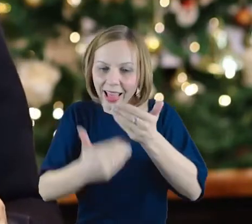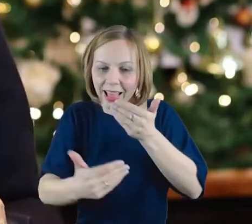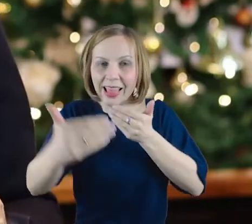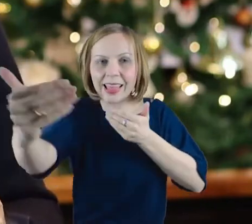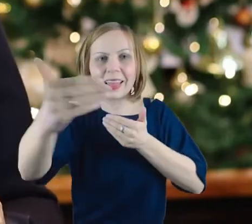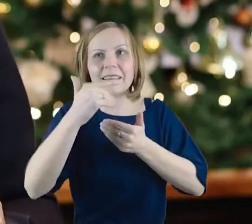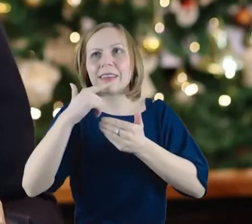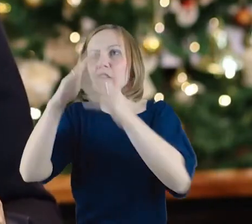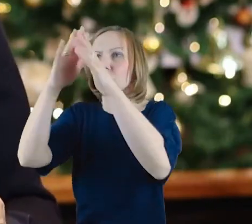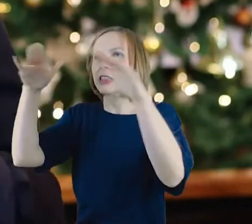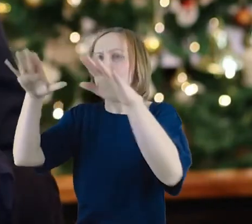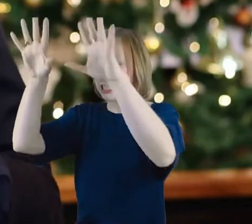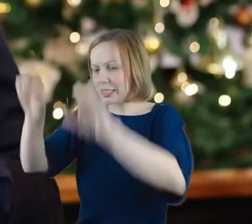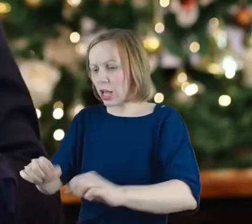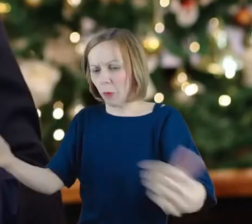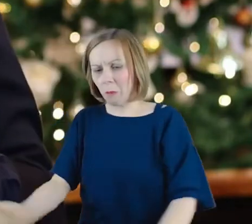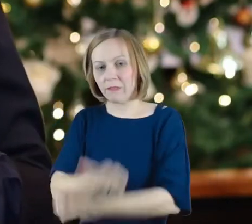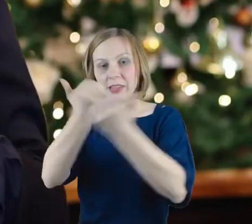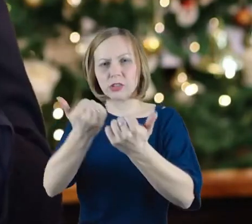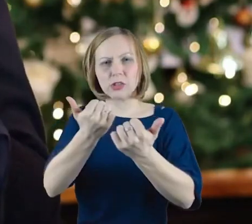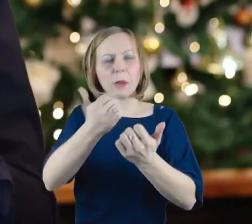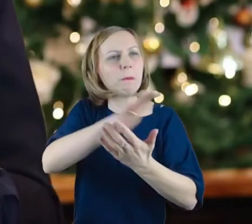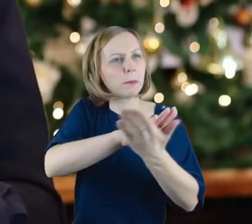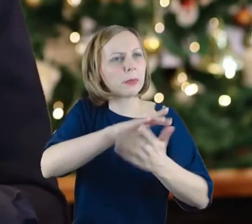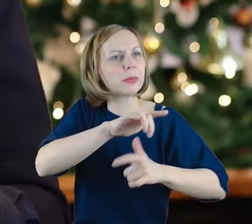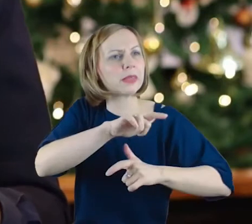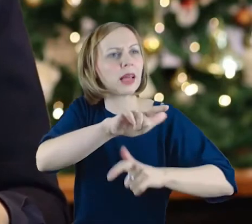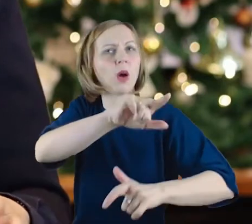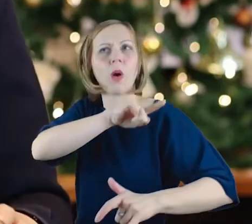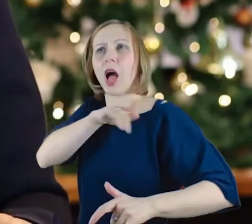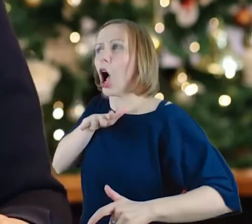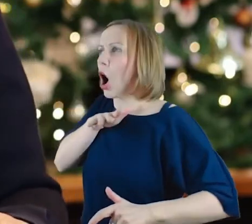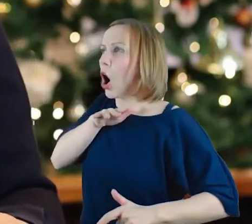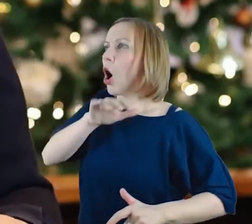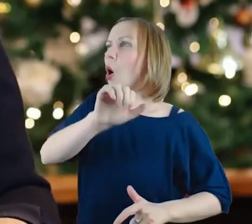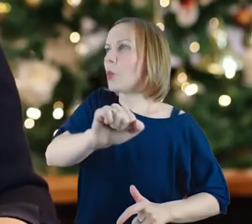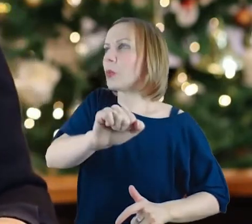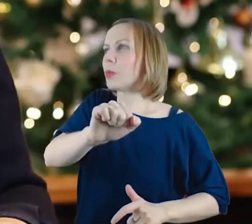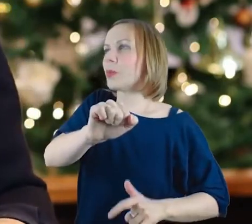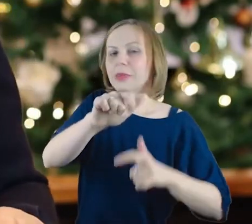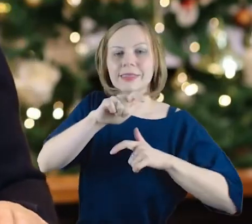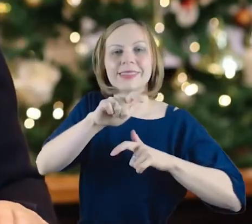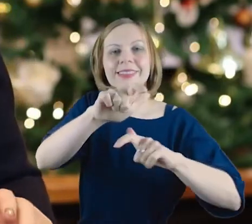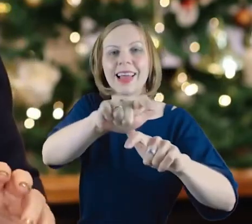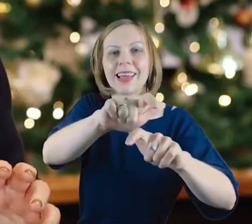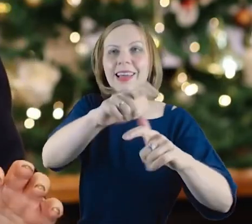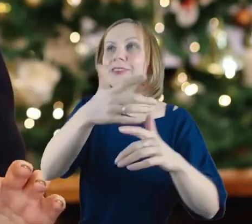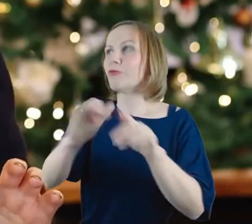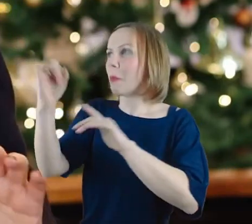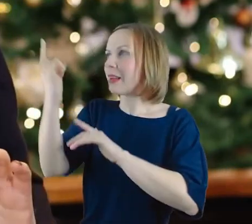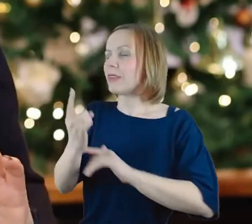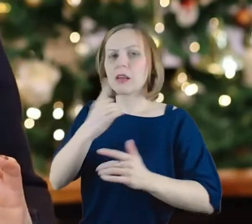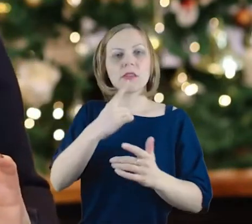put away, because we will hold on to the deep hope that comes in Advent. The hope that's not just